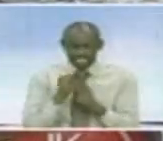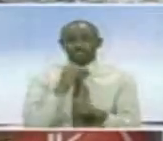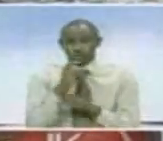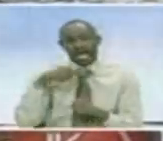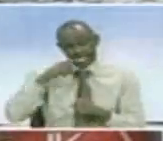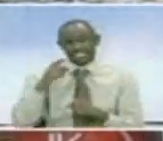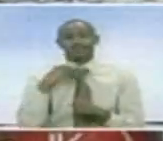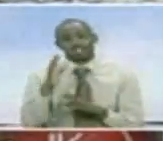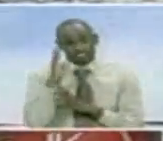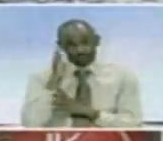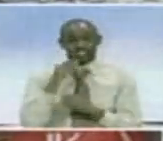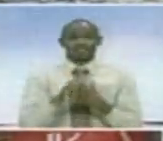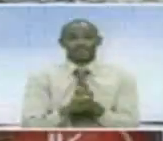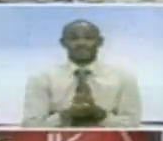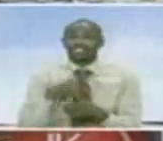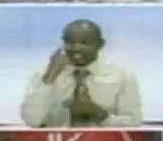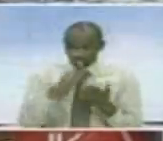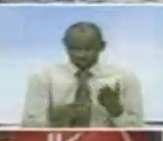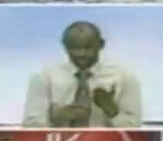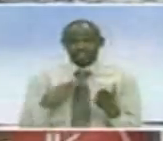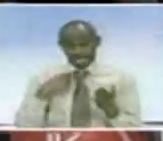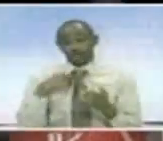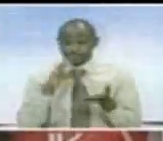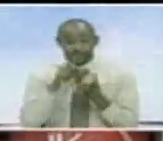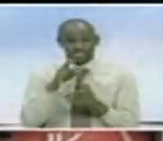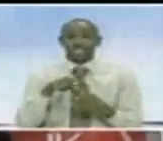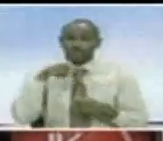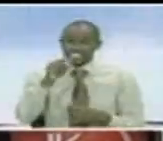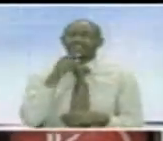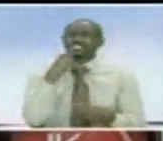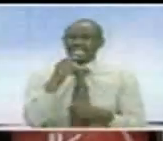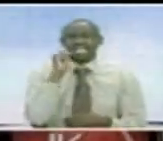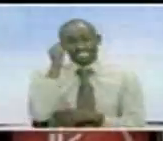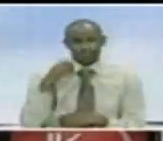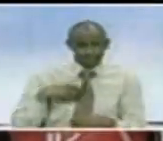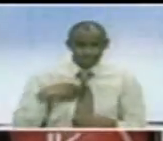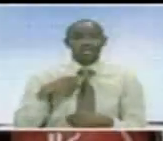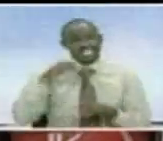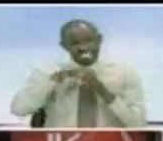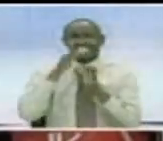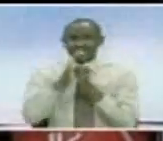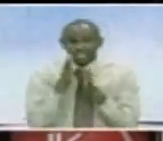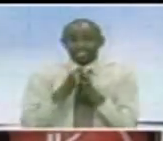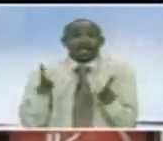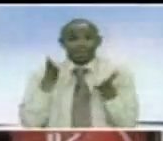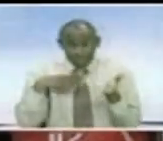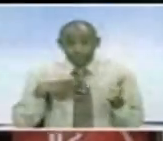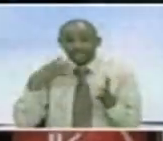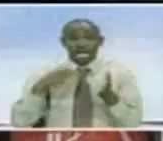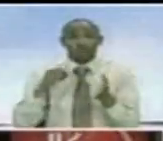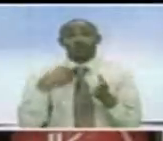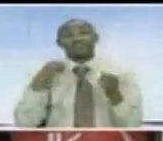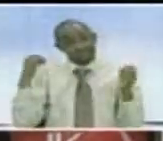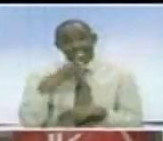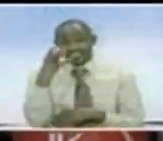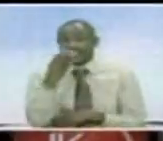Okay, Silas, thank you. I got that. Silas is saying, how do you reassure Kenyans in Naivasha? People are walking around